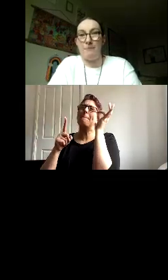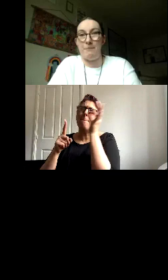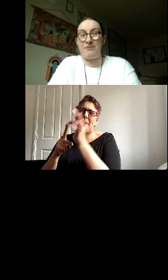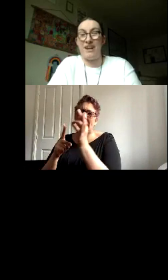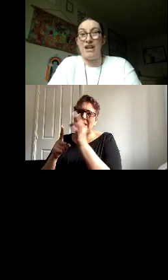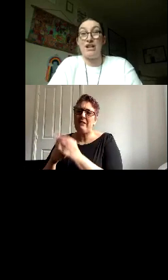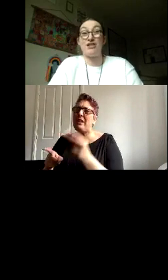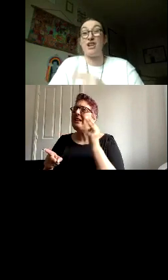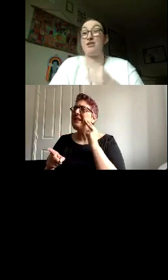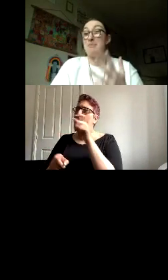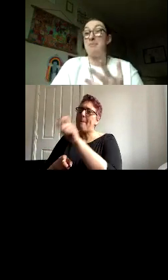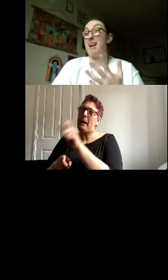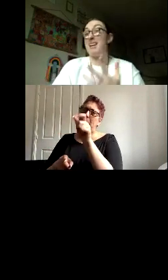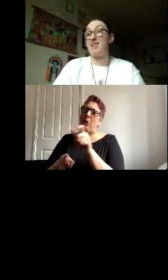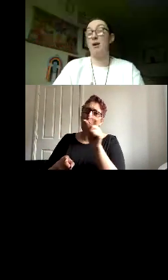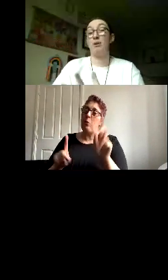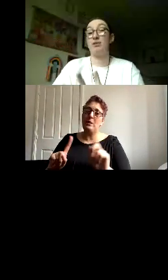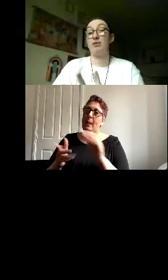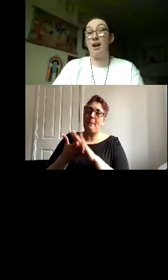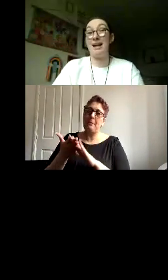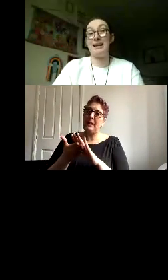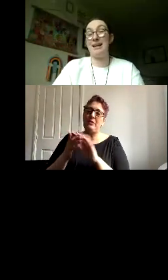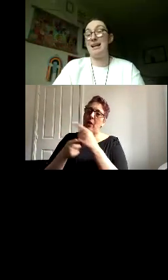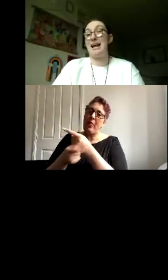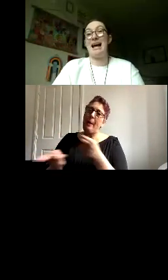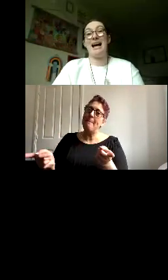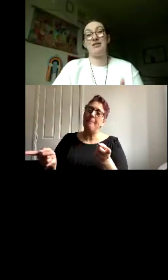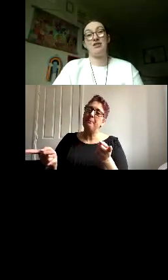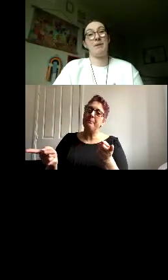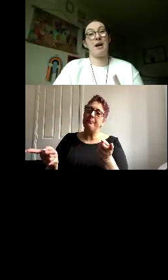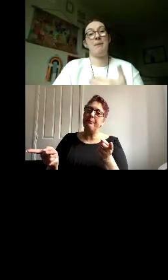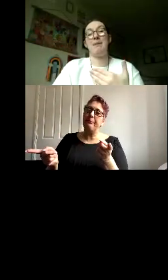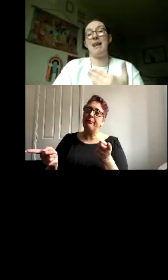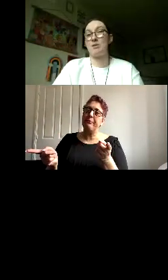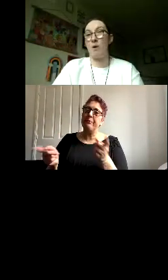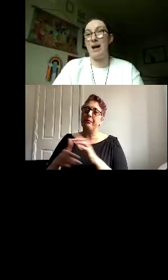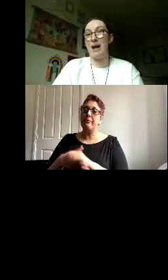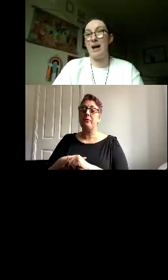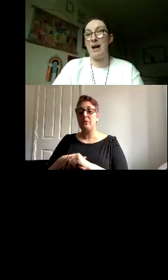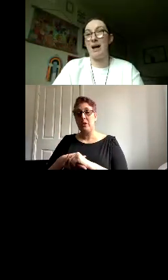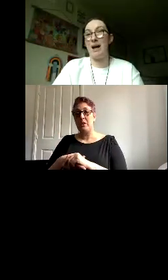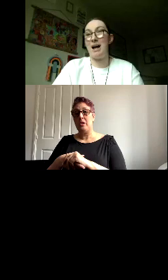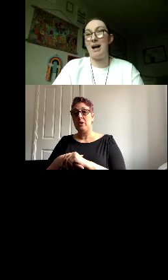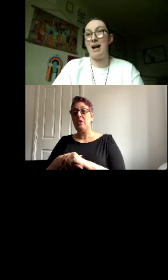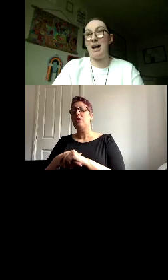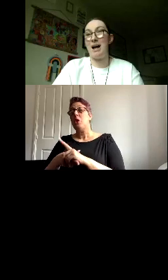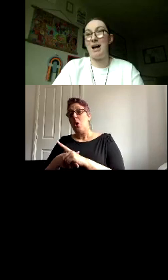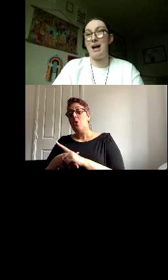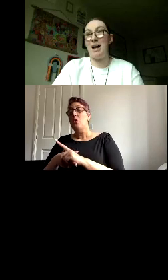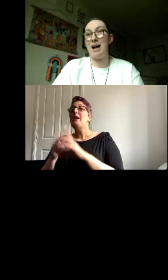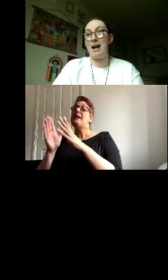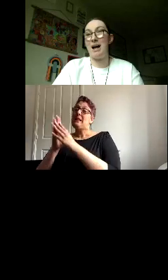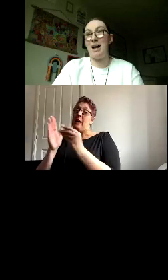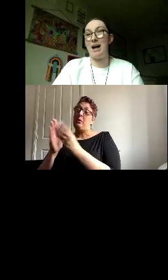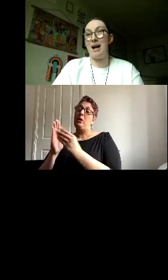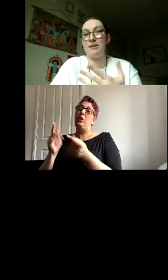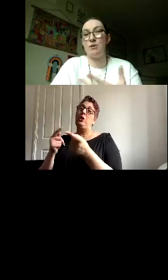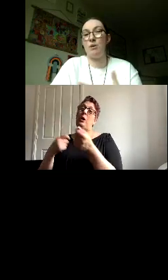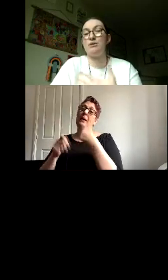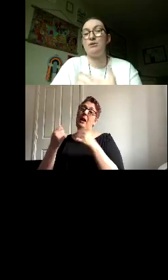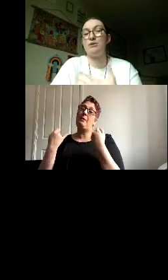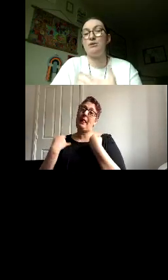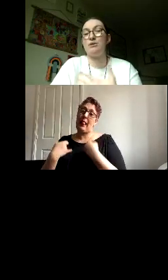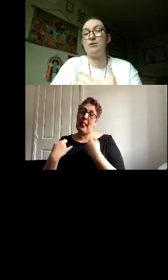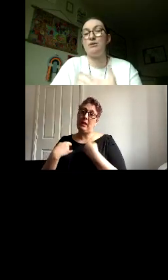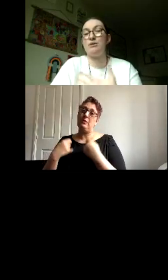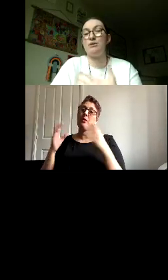are. So simple examples like, as you become less well, you become more sleepy and you